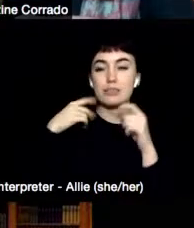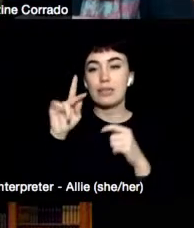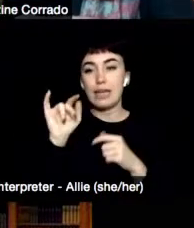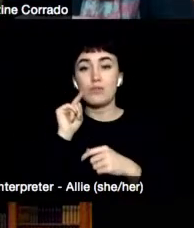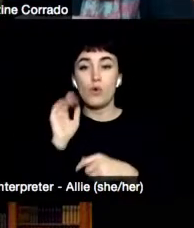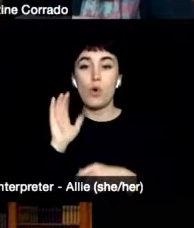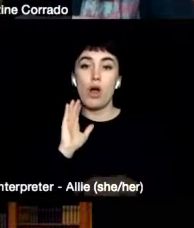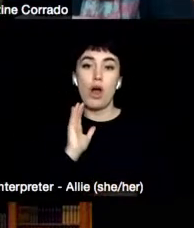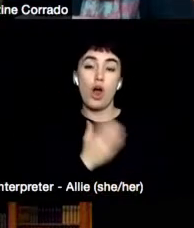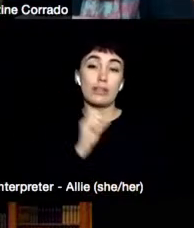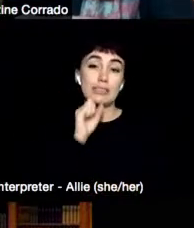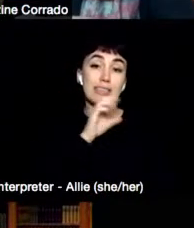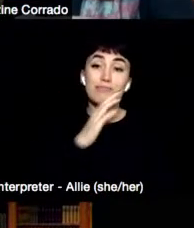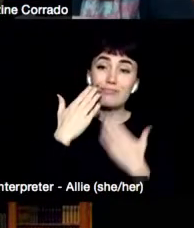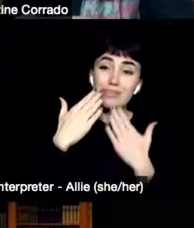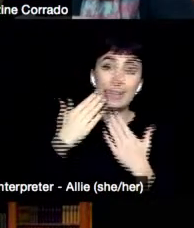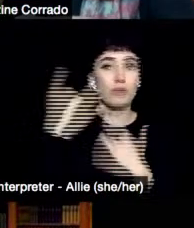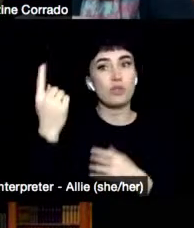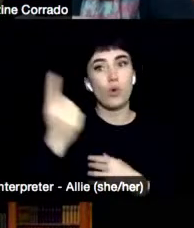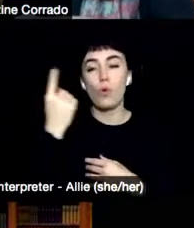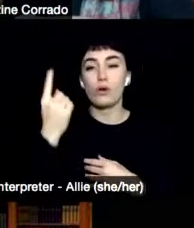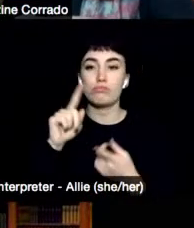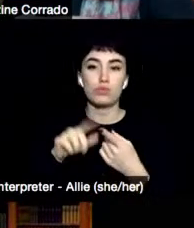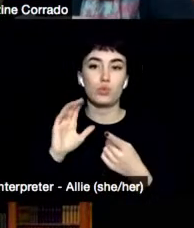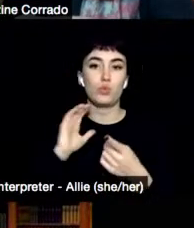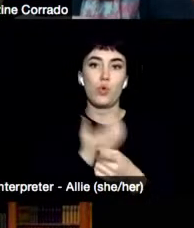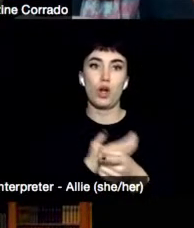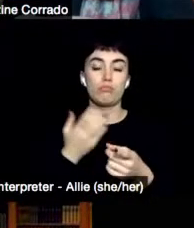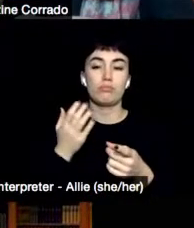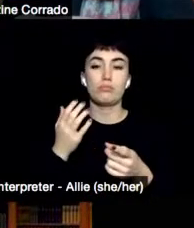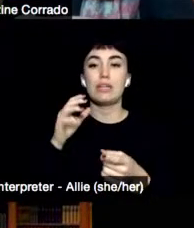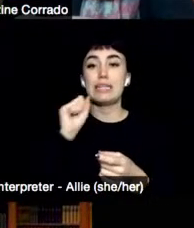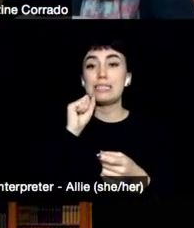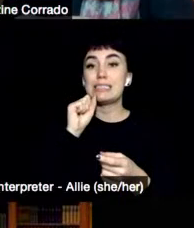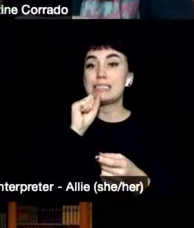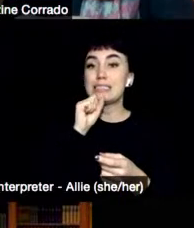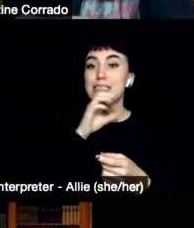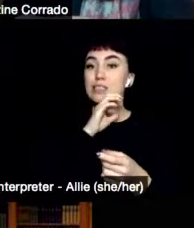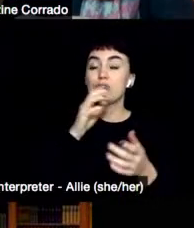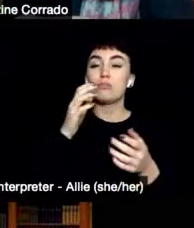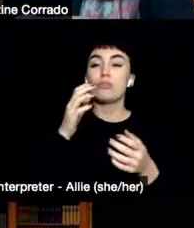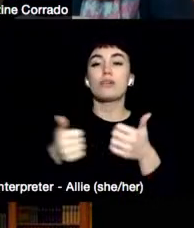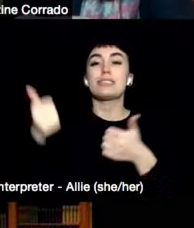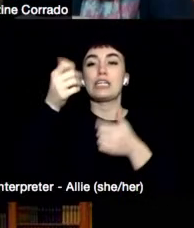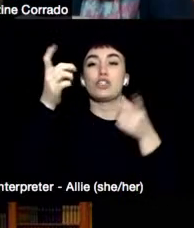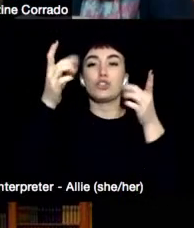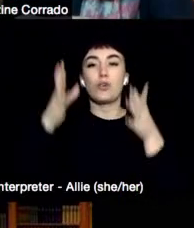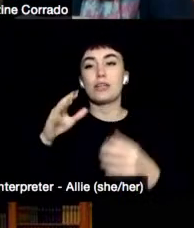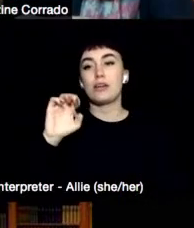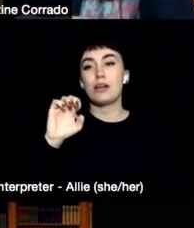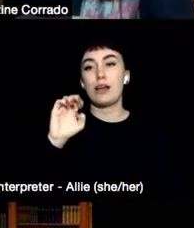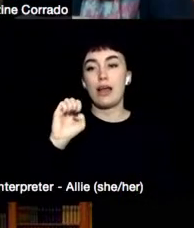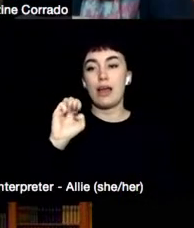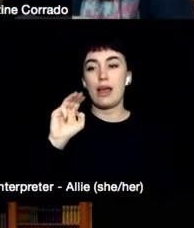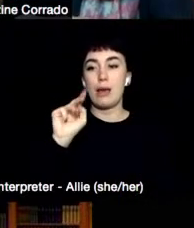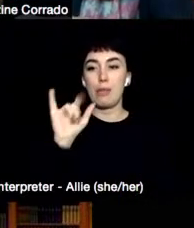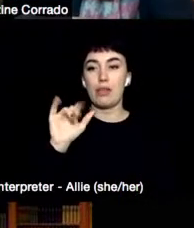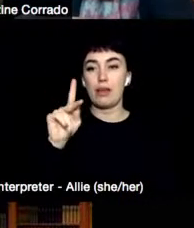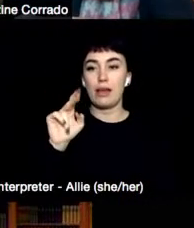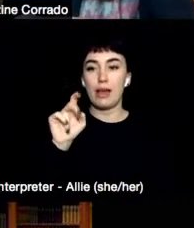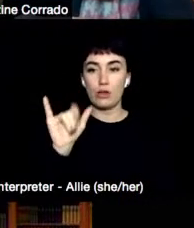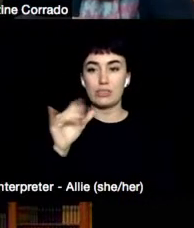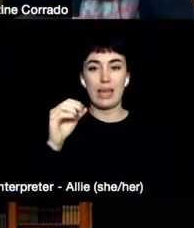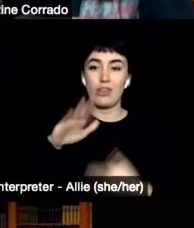seniors. And thank you, as always, to our Senior Director, Emily Kelsey, and the whole